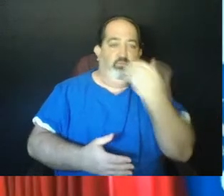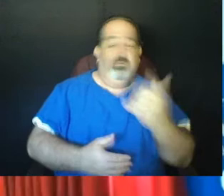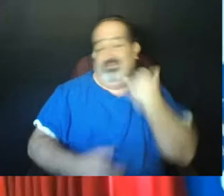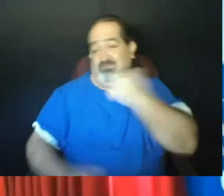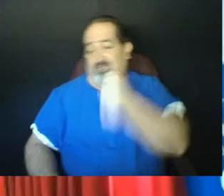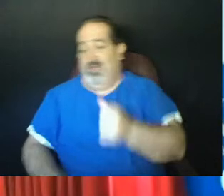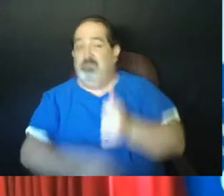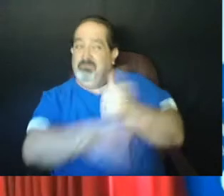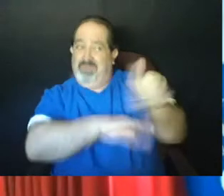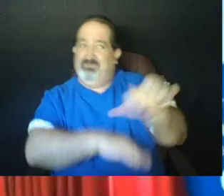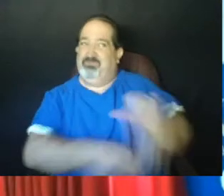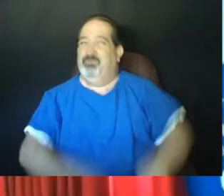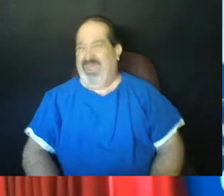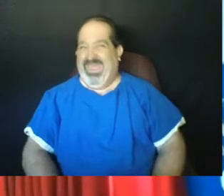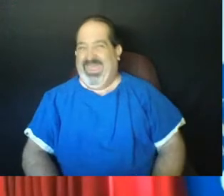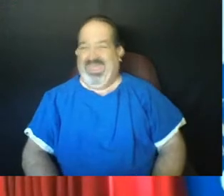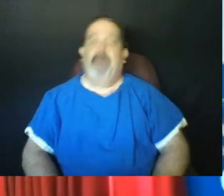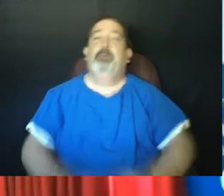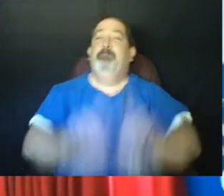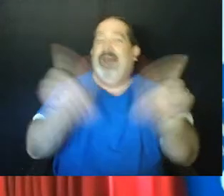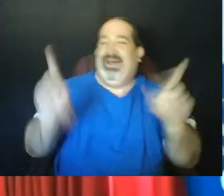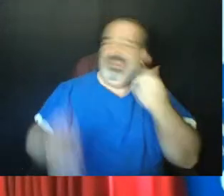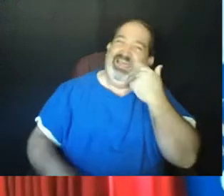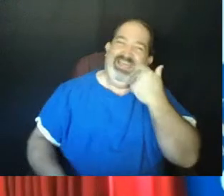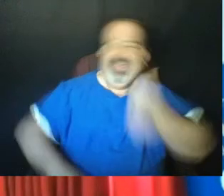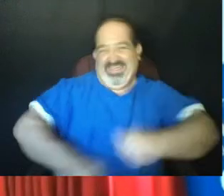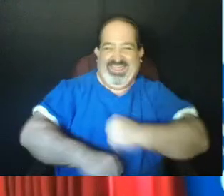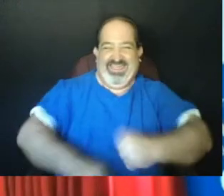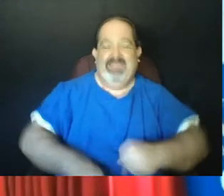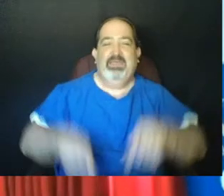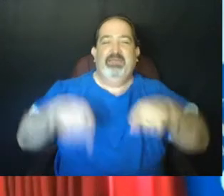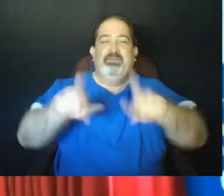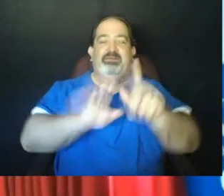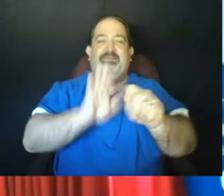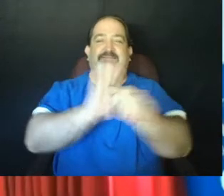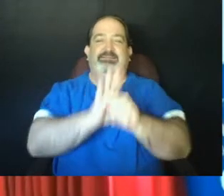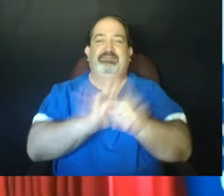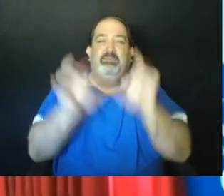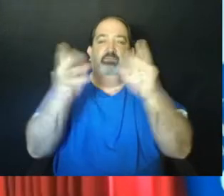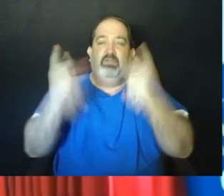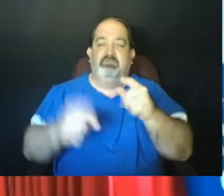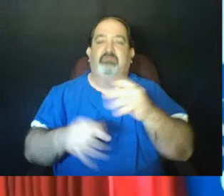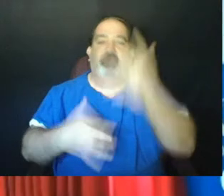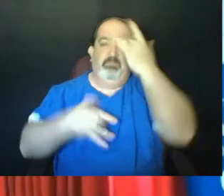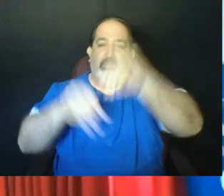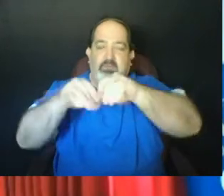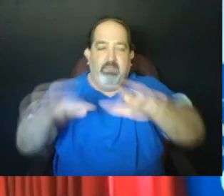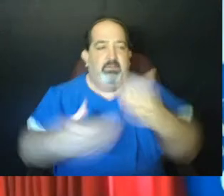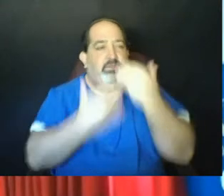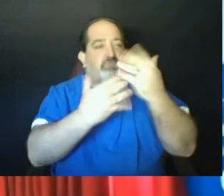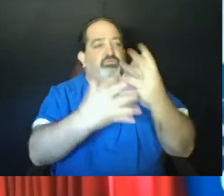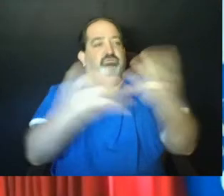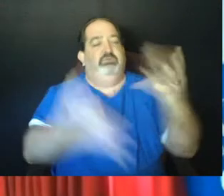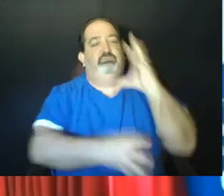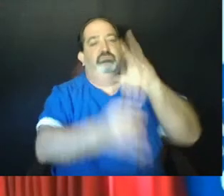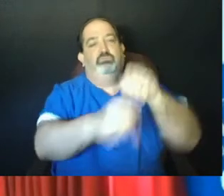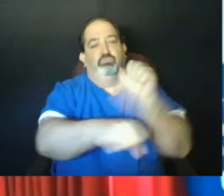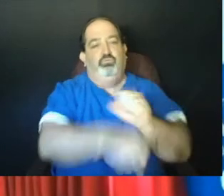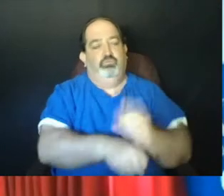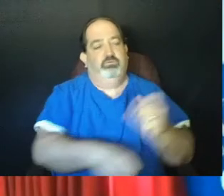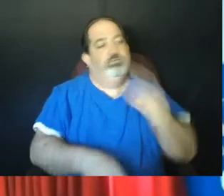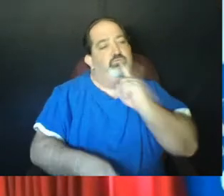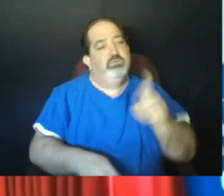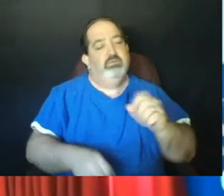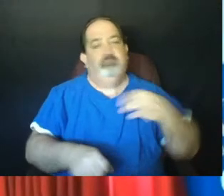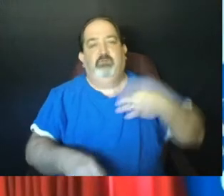you can blame them for that as well. However, during this time of crisis and pandemic, I can't thank them enough for all they have done. They've really stepped